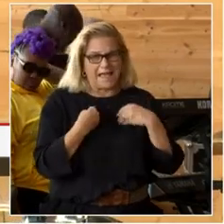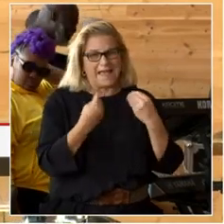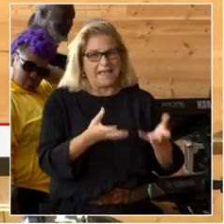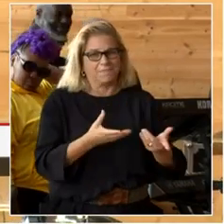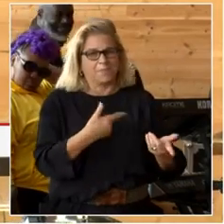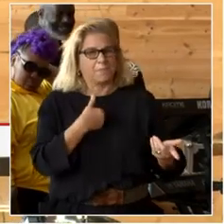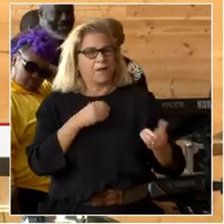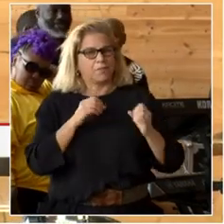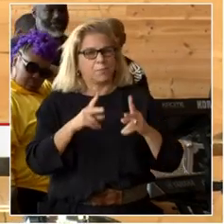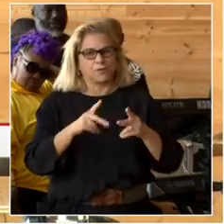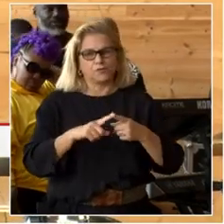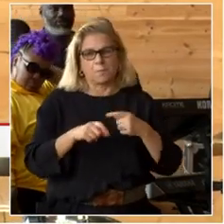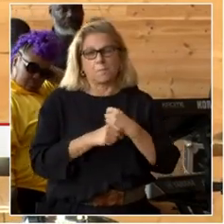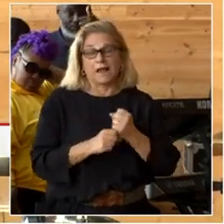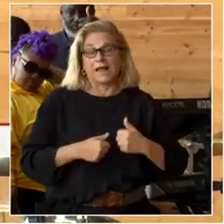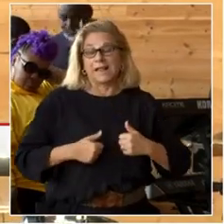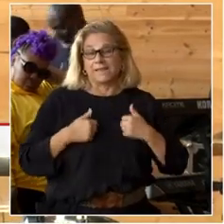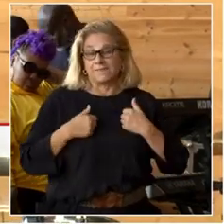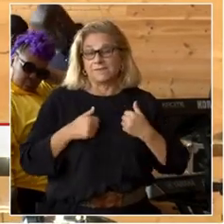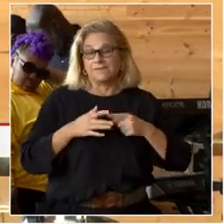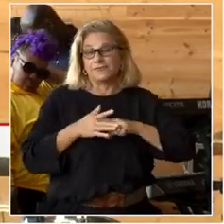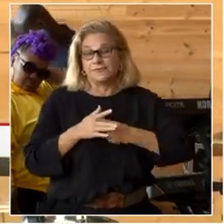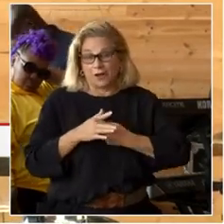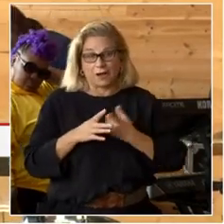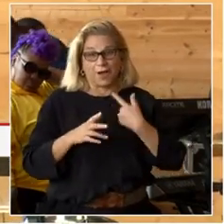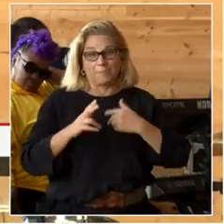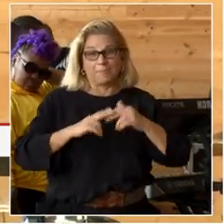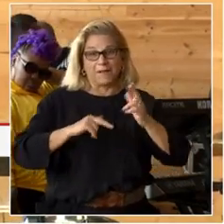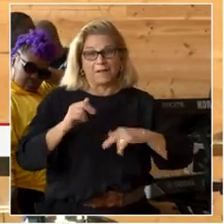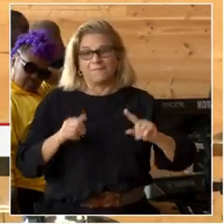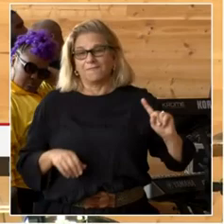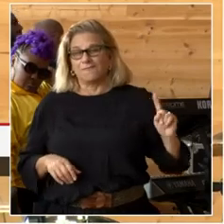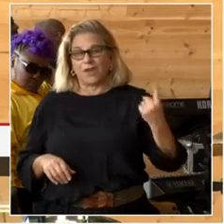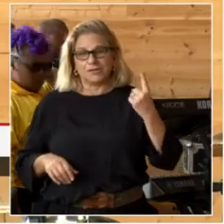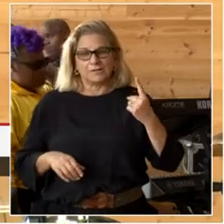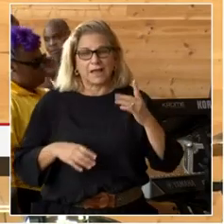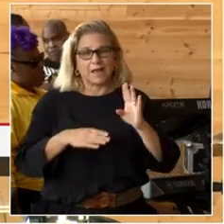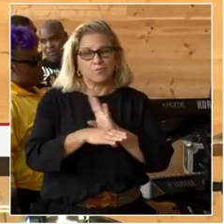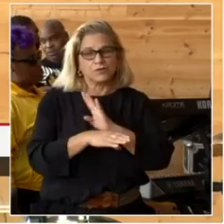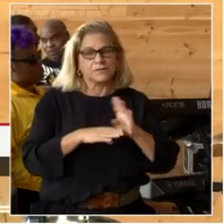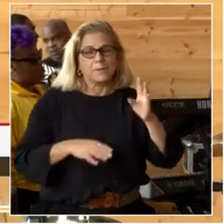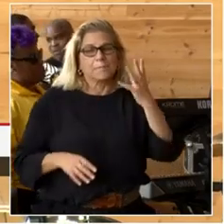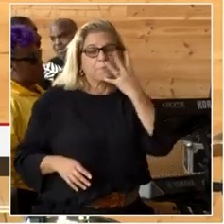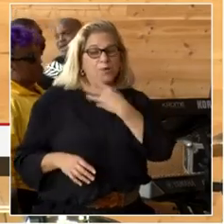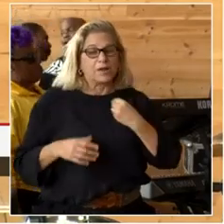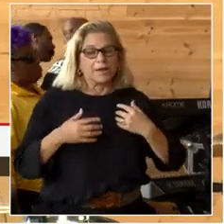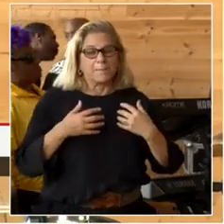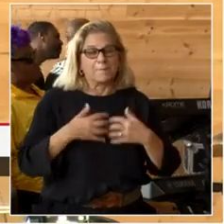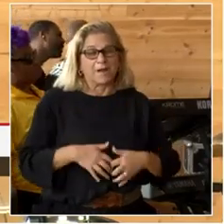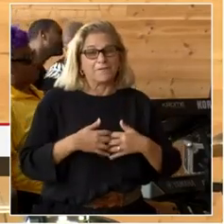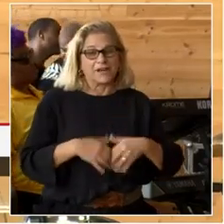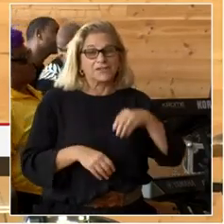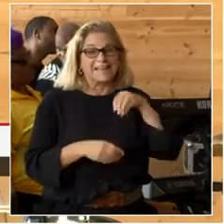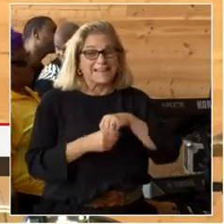build the first commercial beauty manufacturing facility in Ward 7.